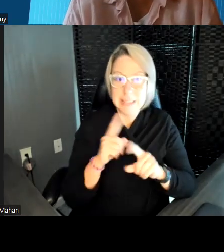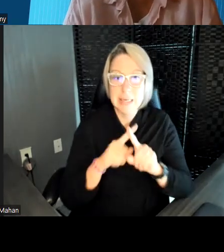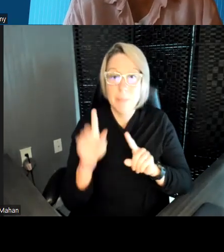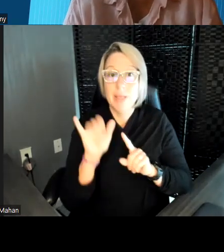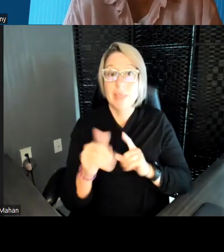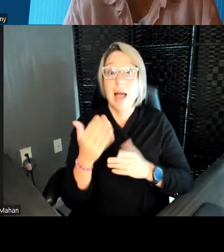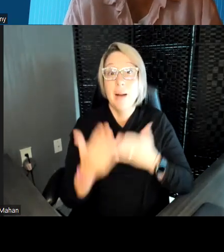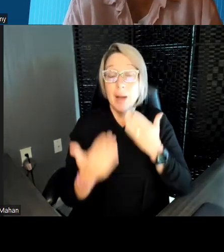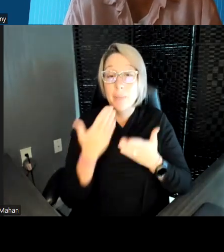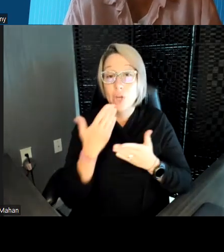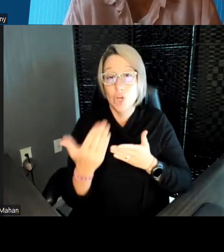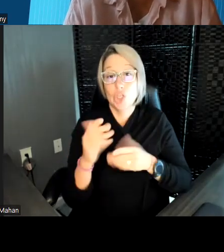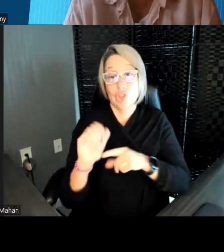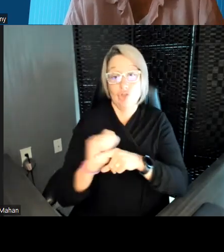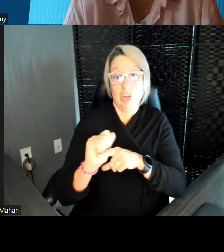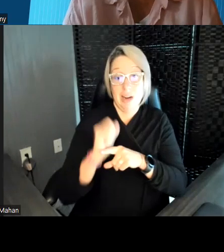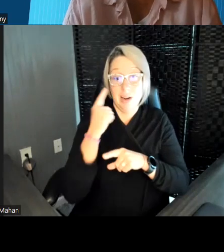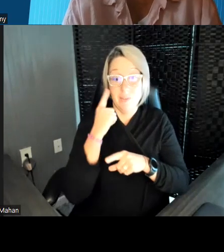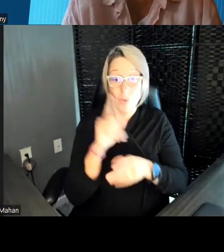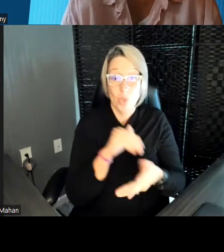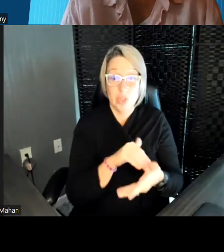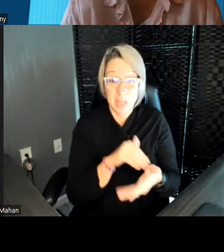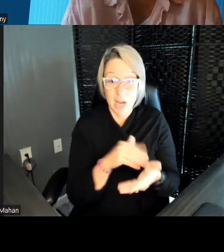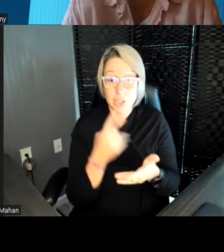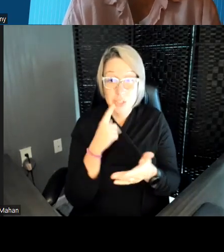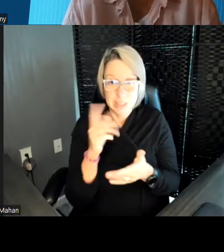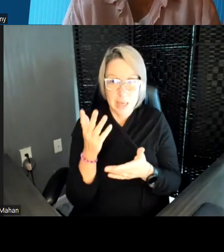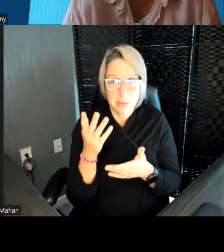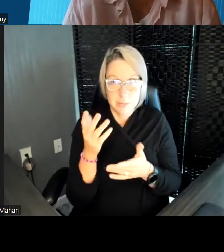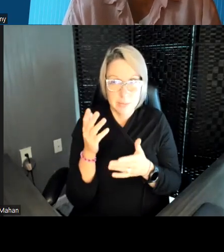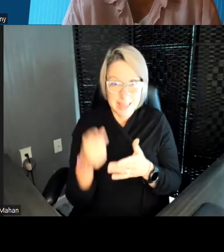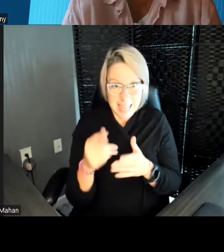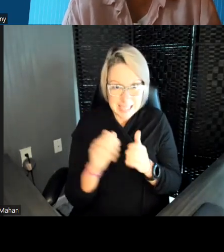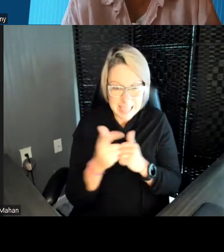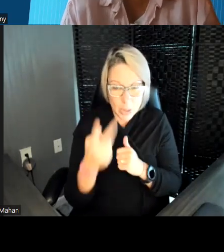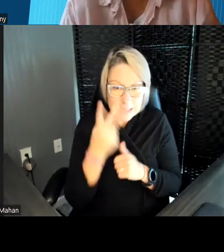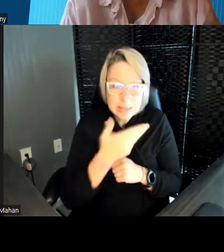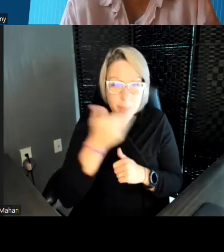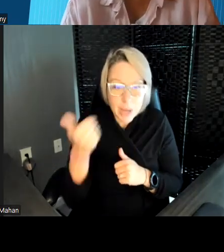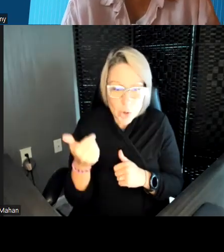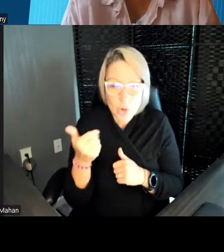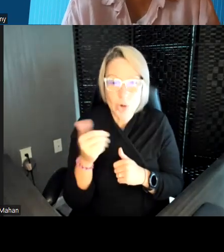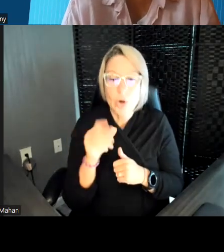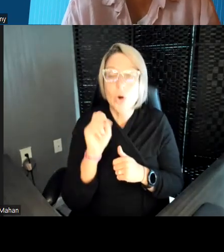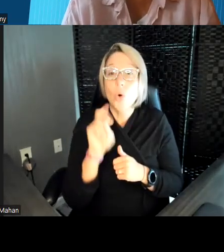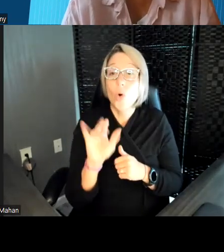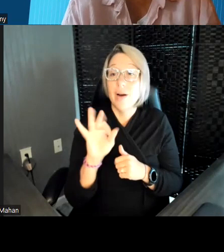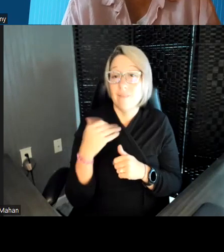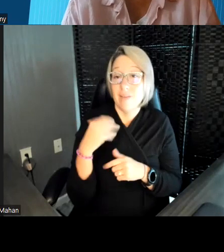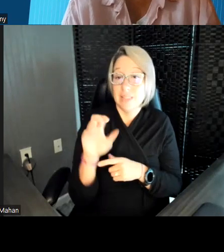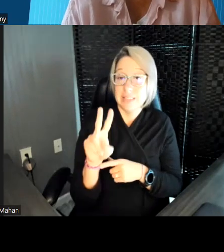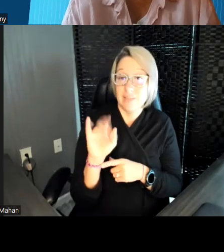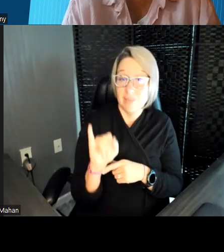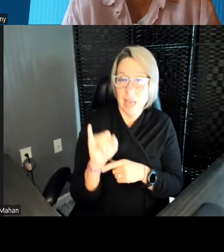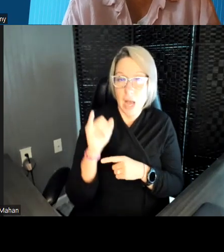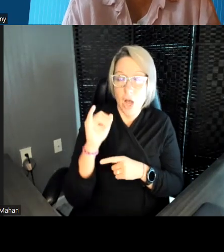good in-service for his practitioners, just to say, this is what he does to see better. And if there is CVI, or